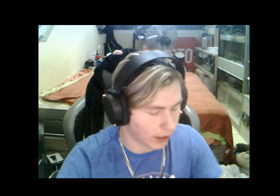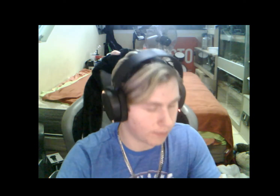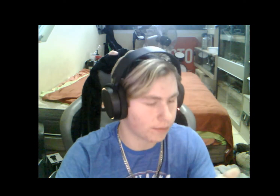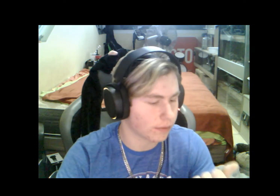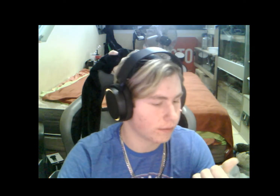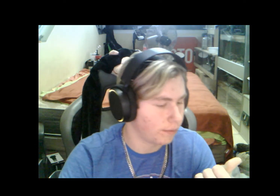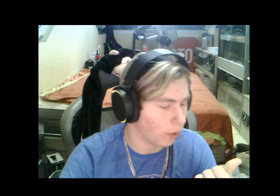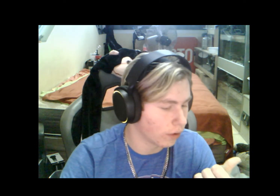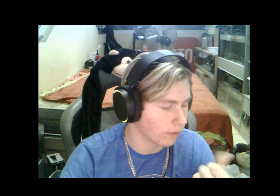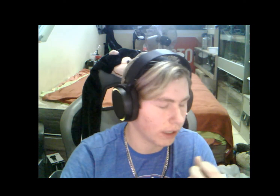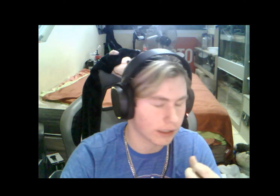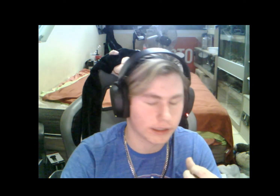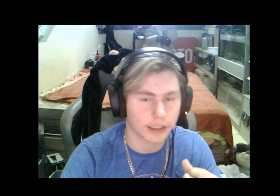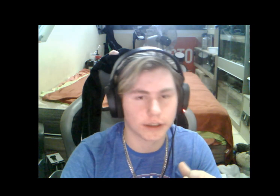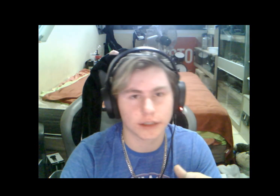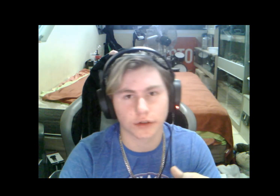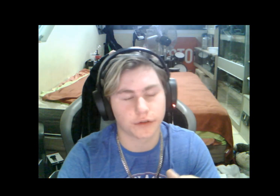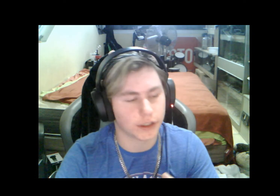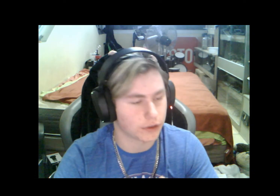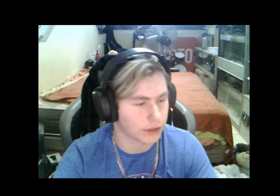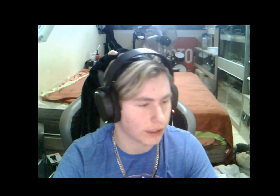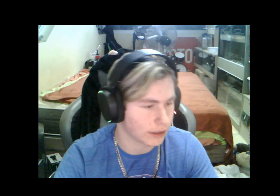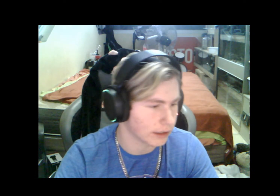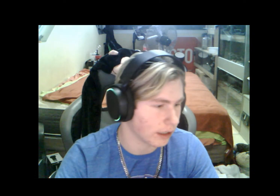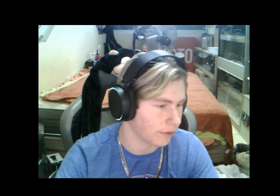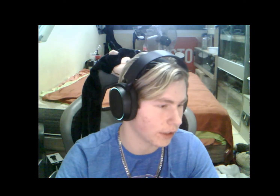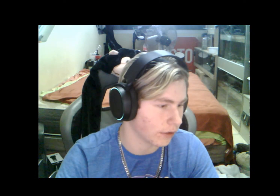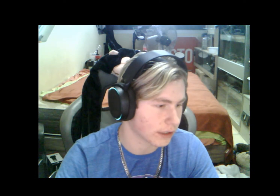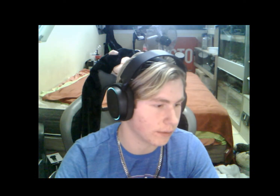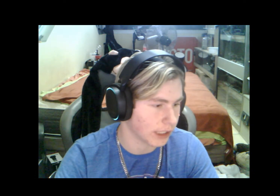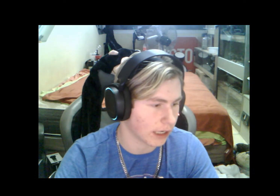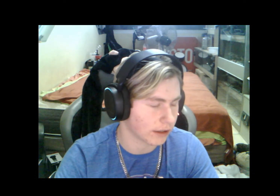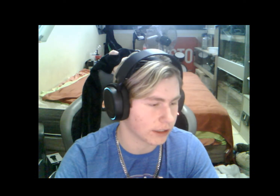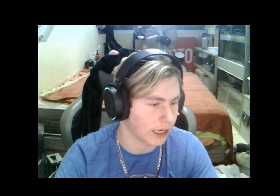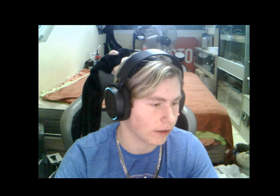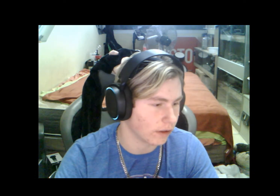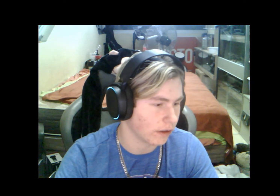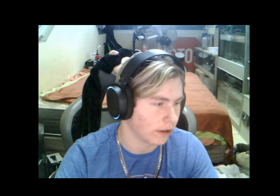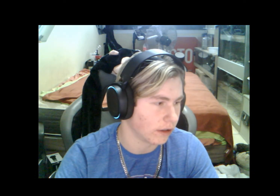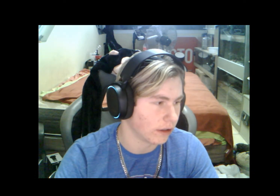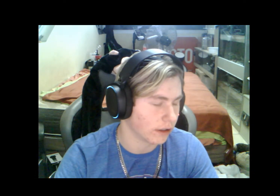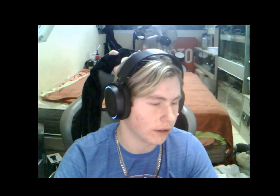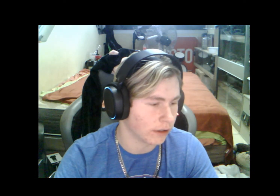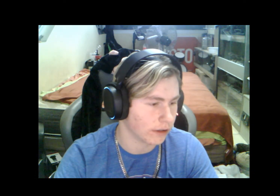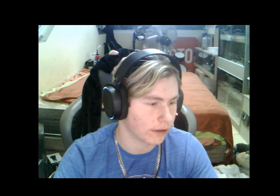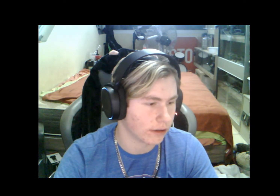if you get bored of like a series or you finish your series and stuff, you can always come check out the channel.